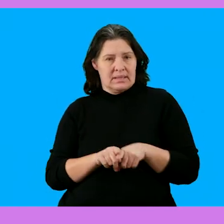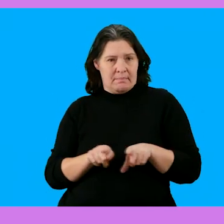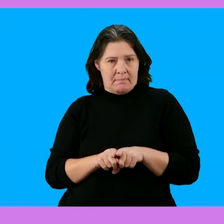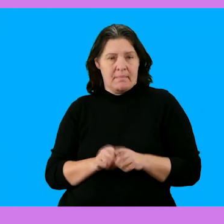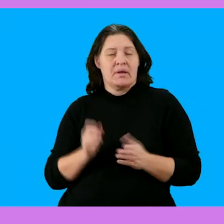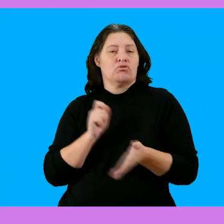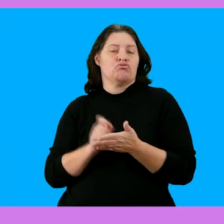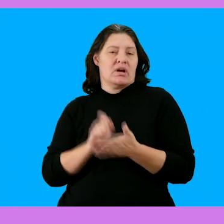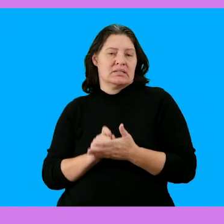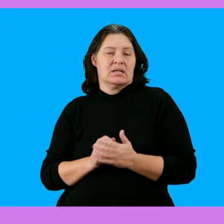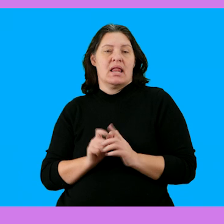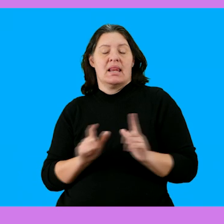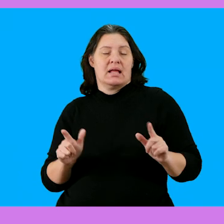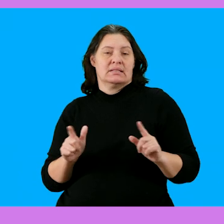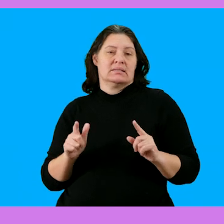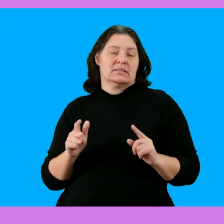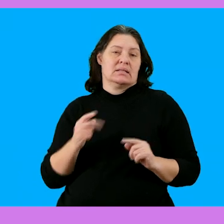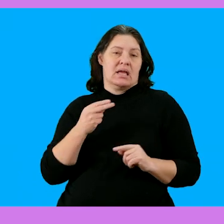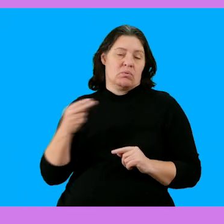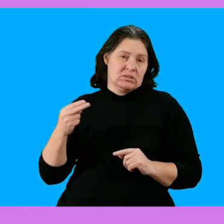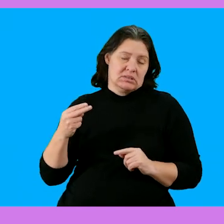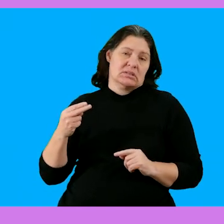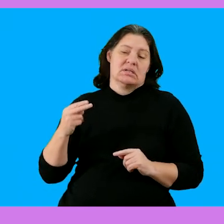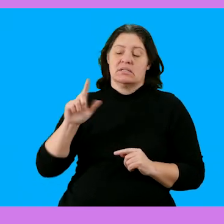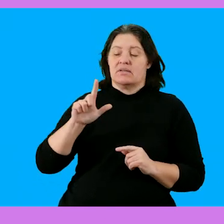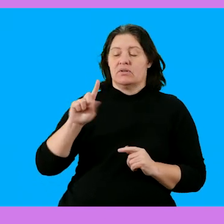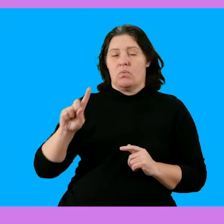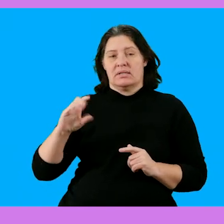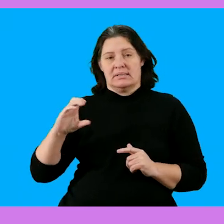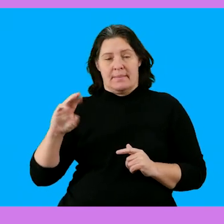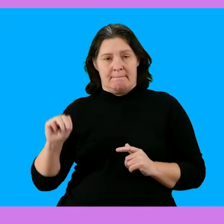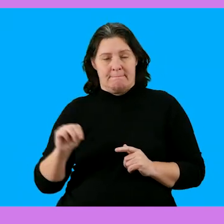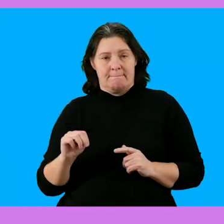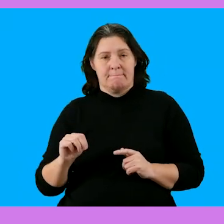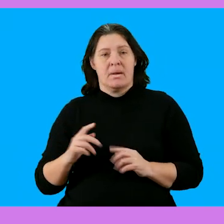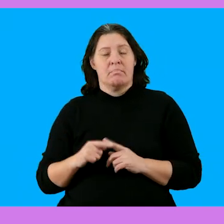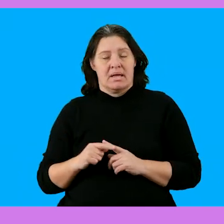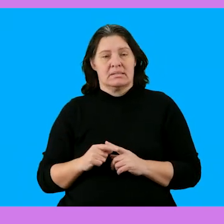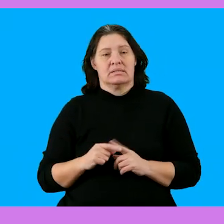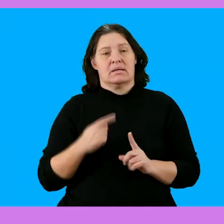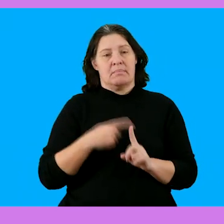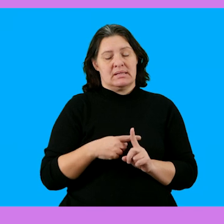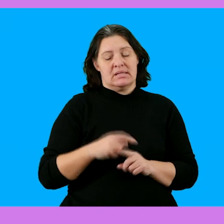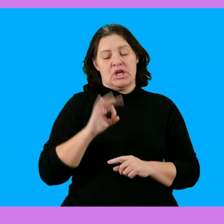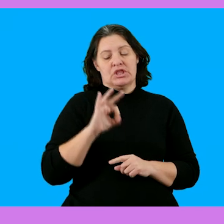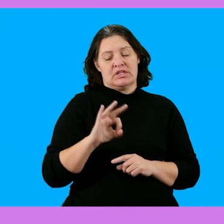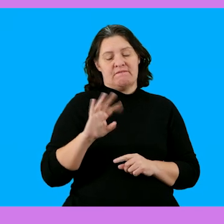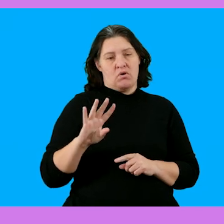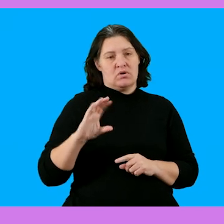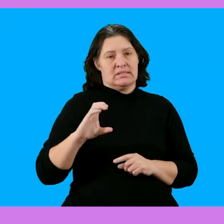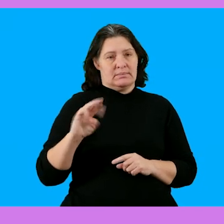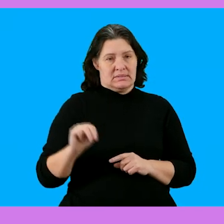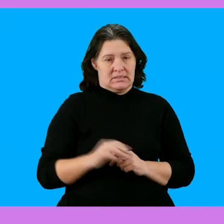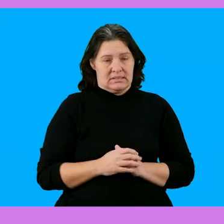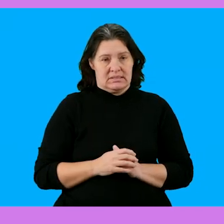scenario. But I'll write it down for you, so its length equals 71 centimeters plus my 34